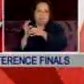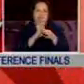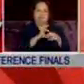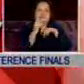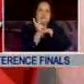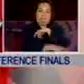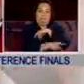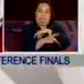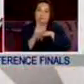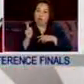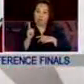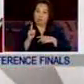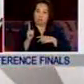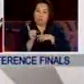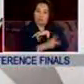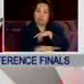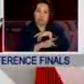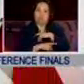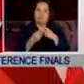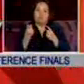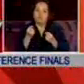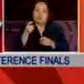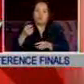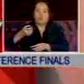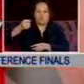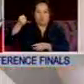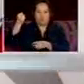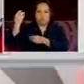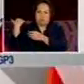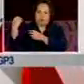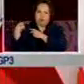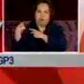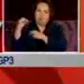attach to the position he holds in trust.